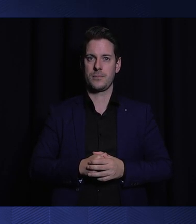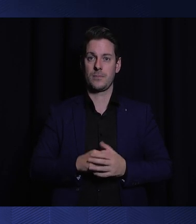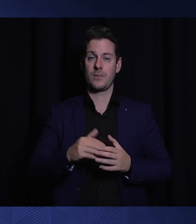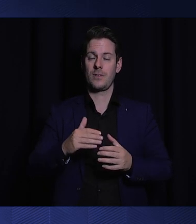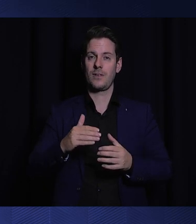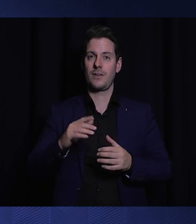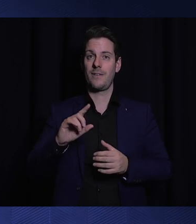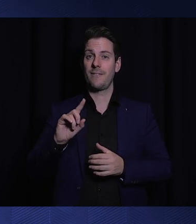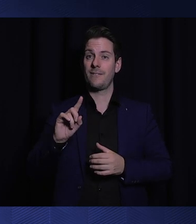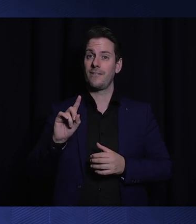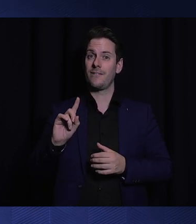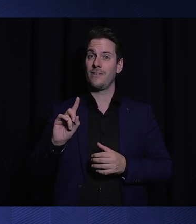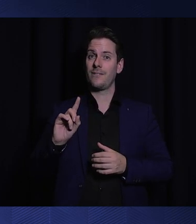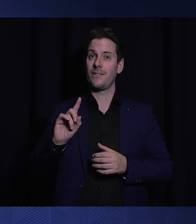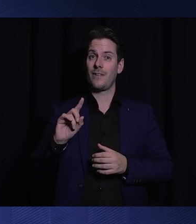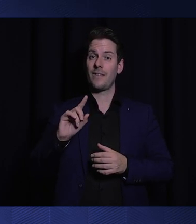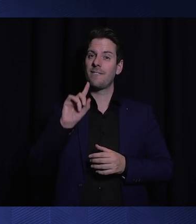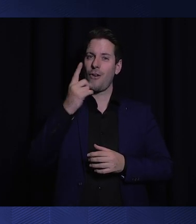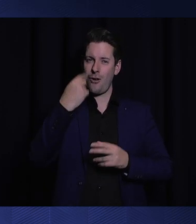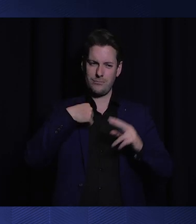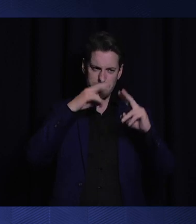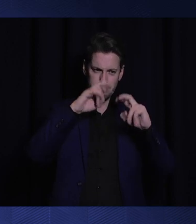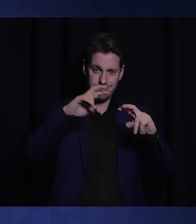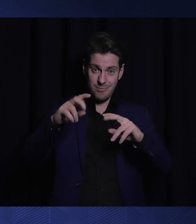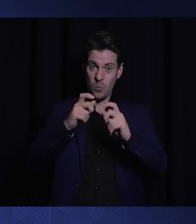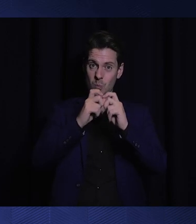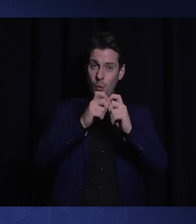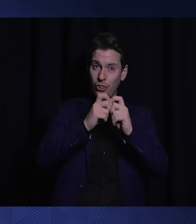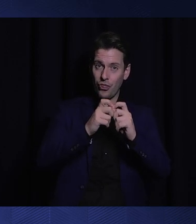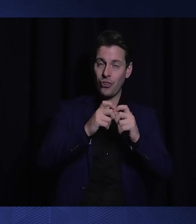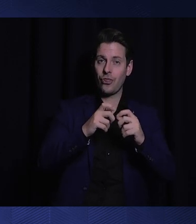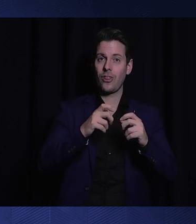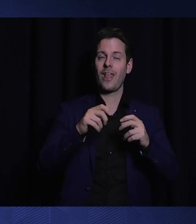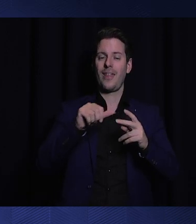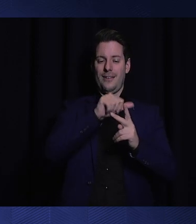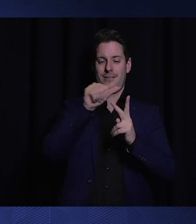is very important. Certainly,